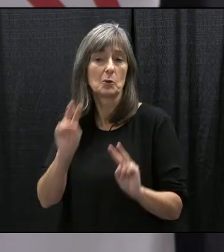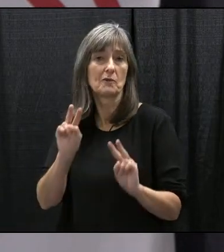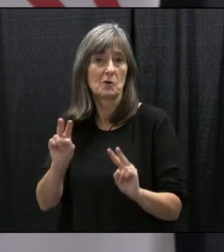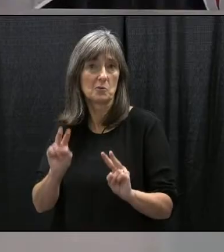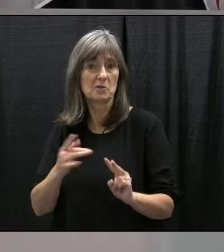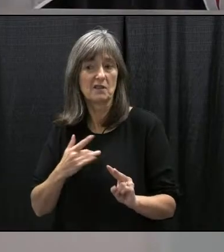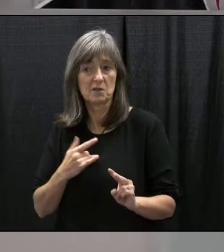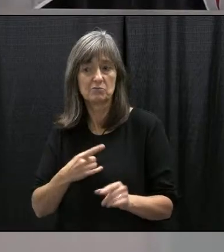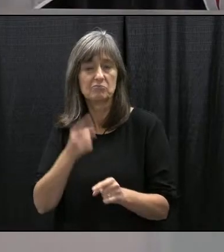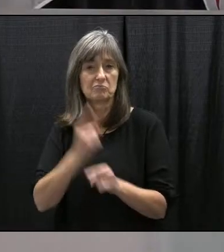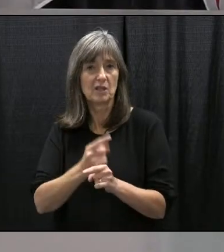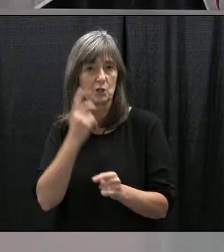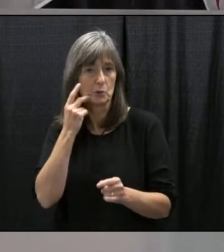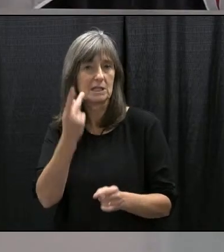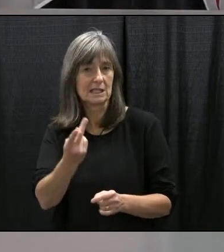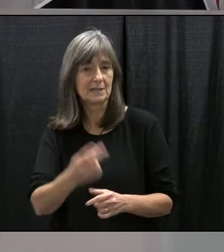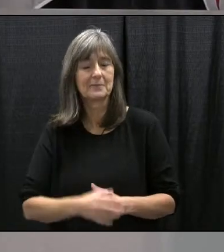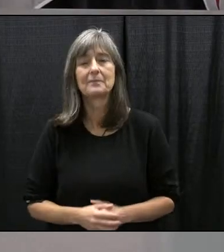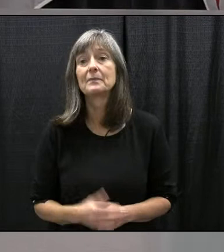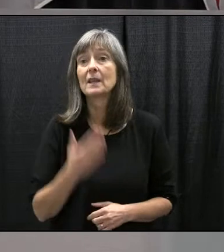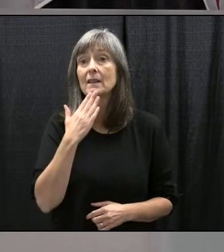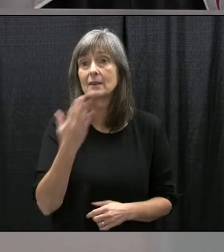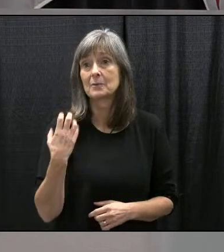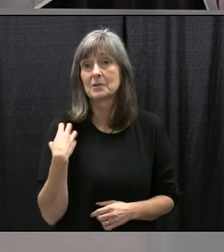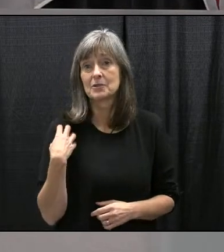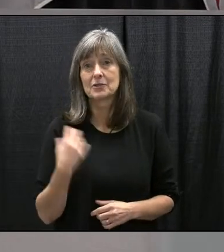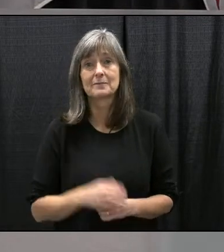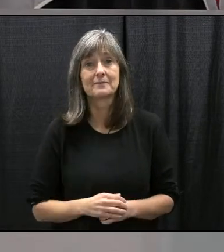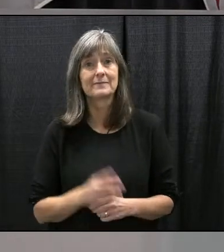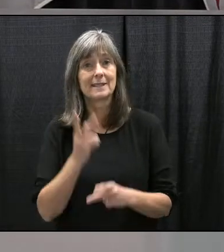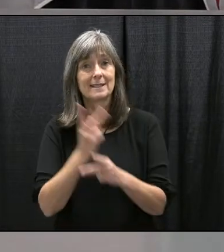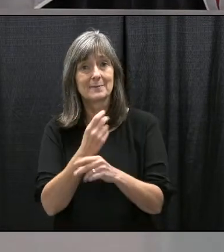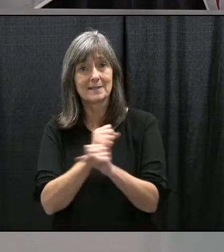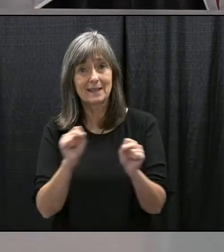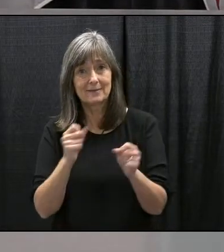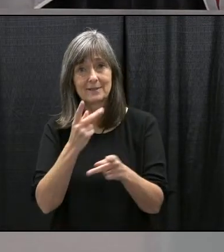you. Thank you, Minister. Stay safe,